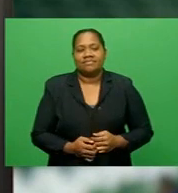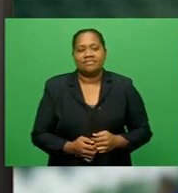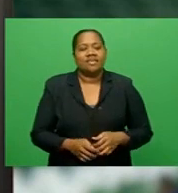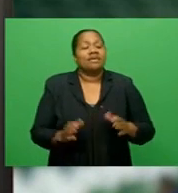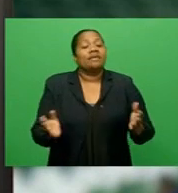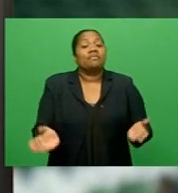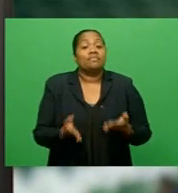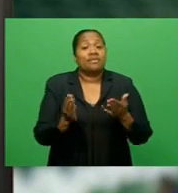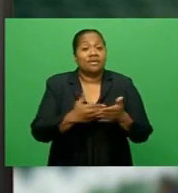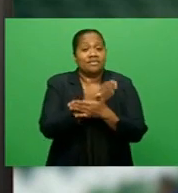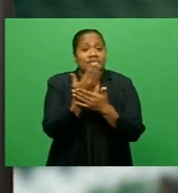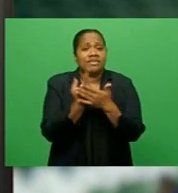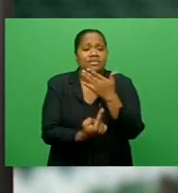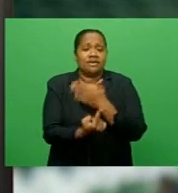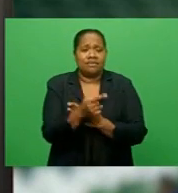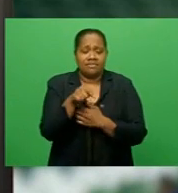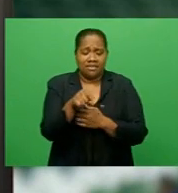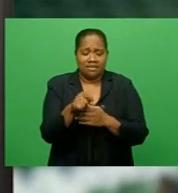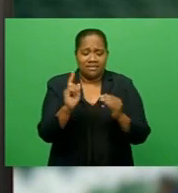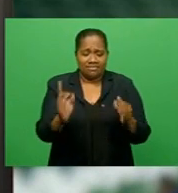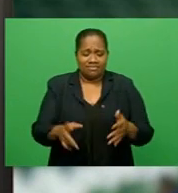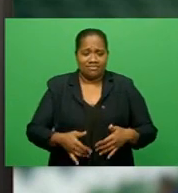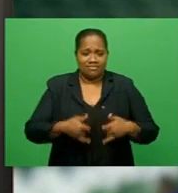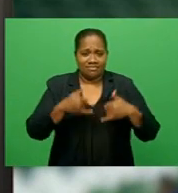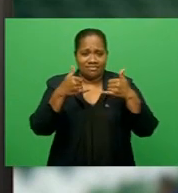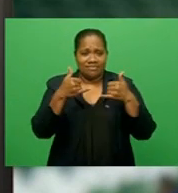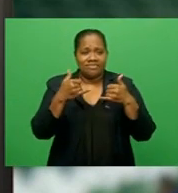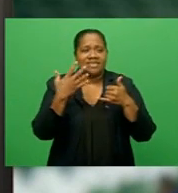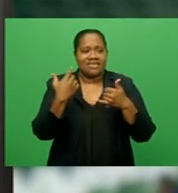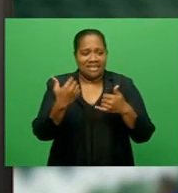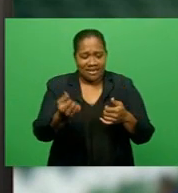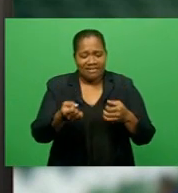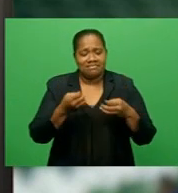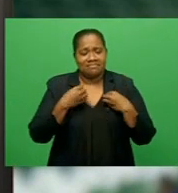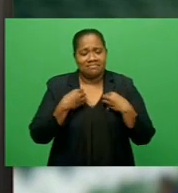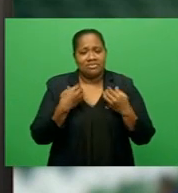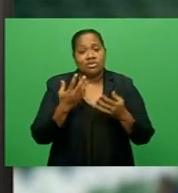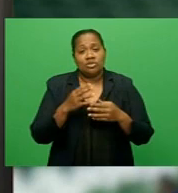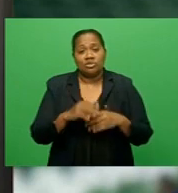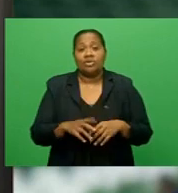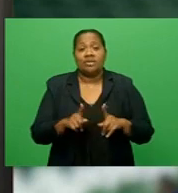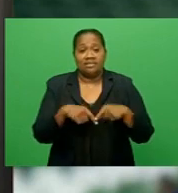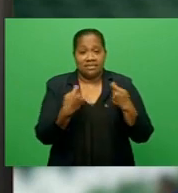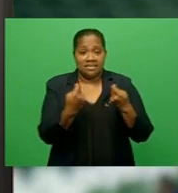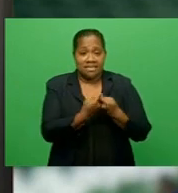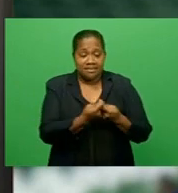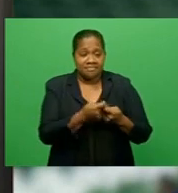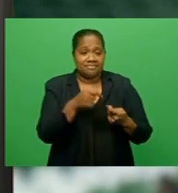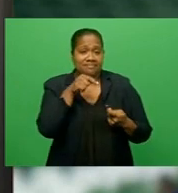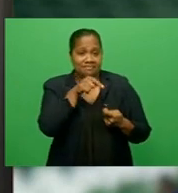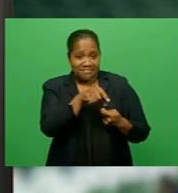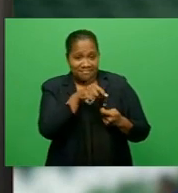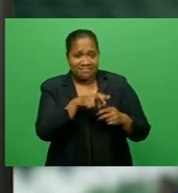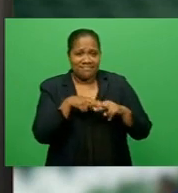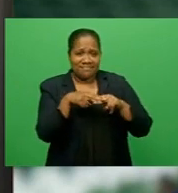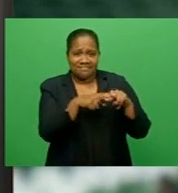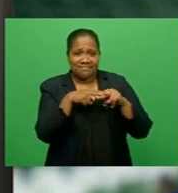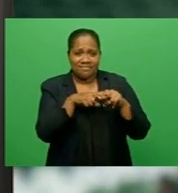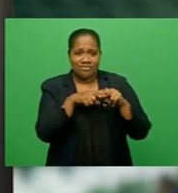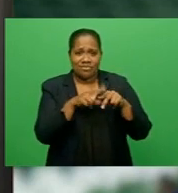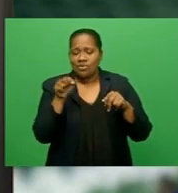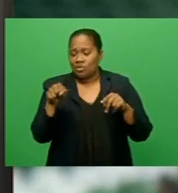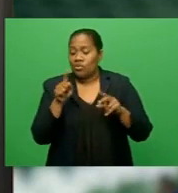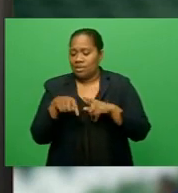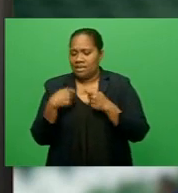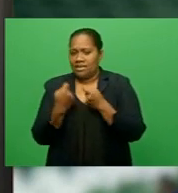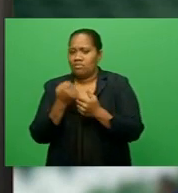In play of the day, the Autumn Nations Cup has come to its business end, and while the Flying Fijians are yet to grace the field, Georgia has been putting